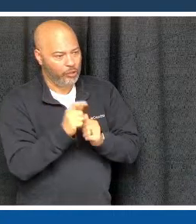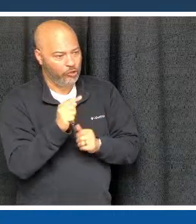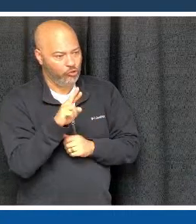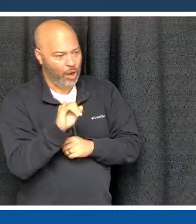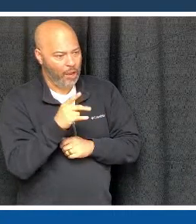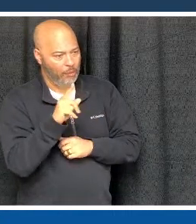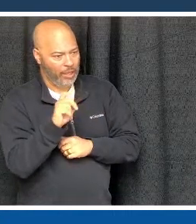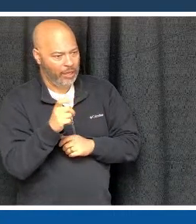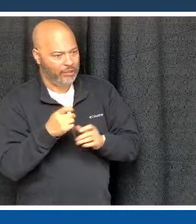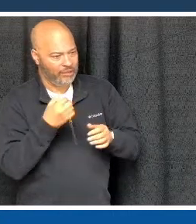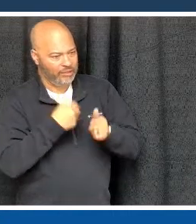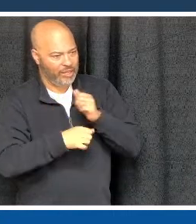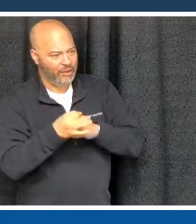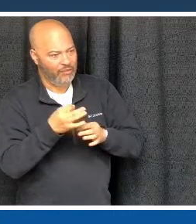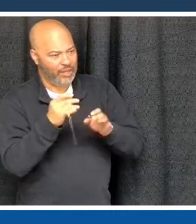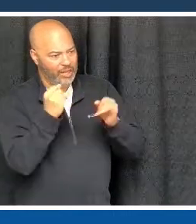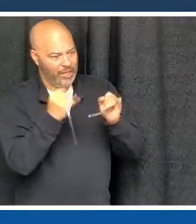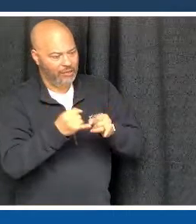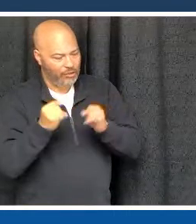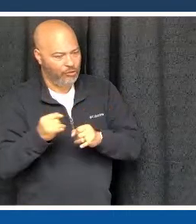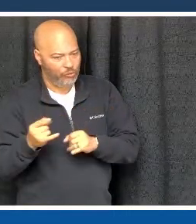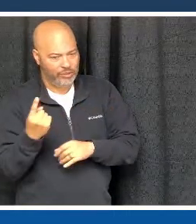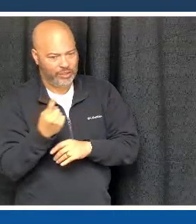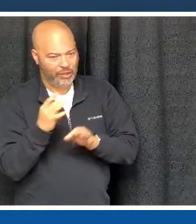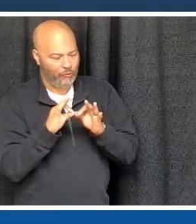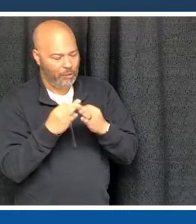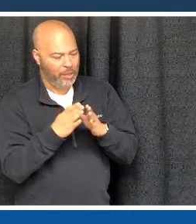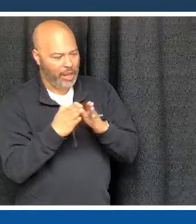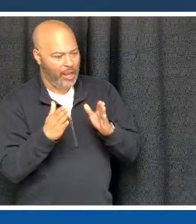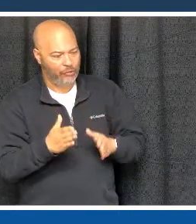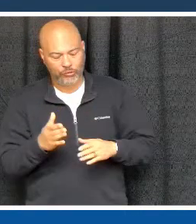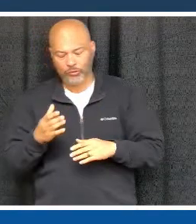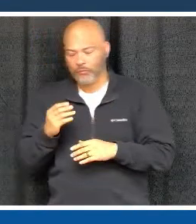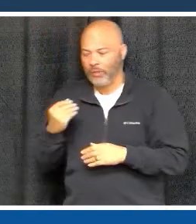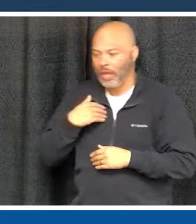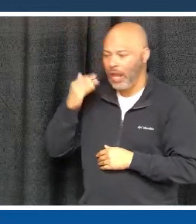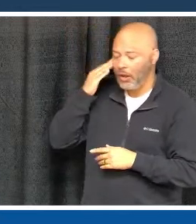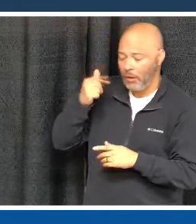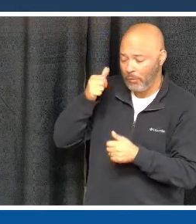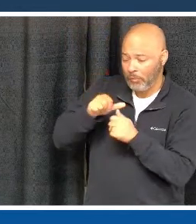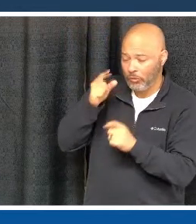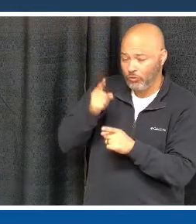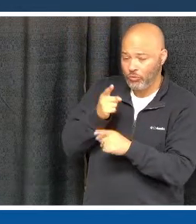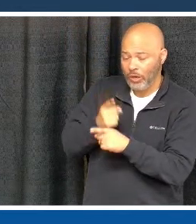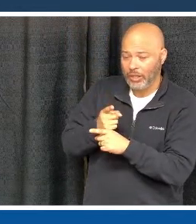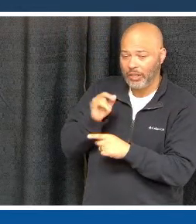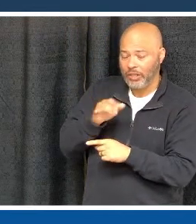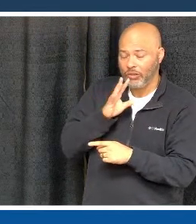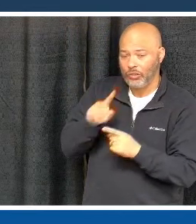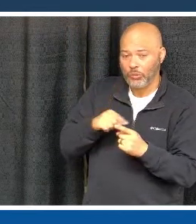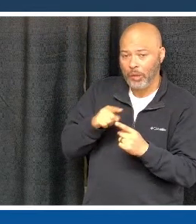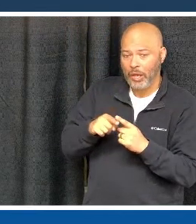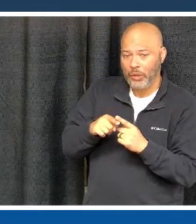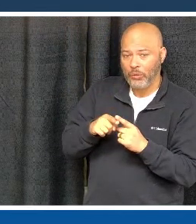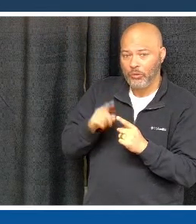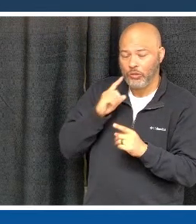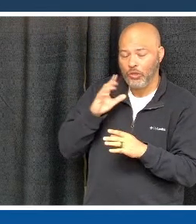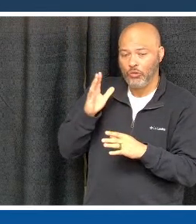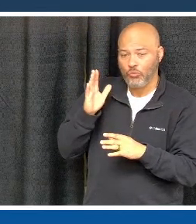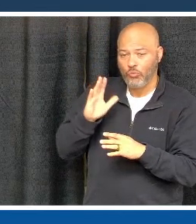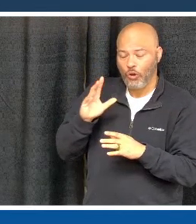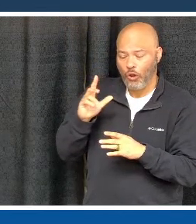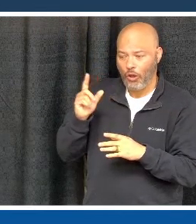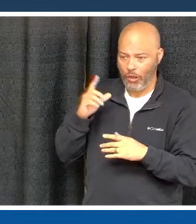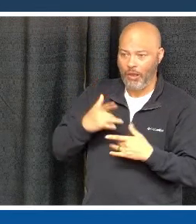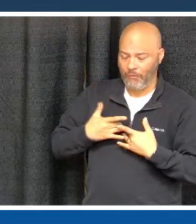on them instead of individual single family houses. Okay, and I know, if I remember correctly too, that they had talked about originally